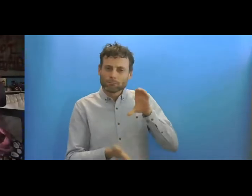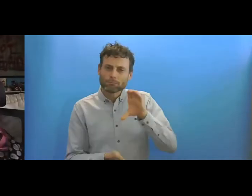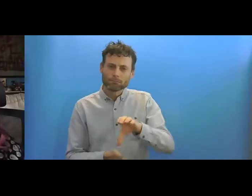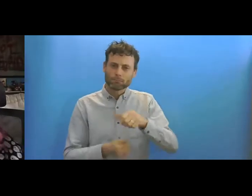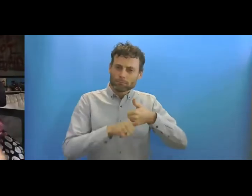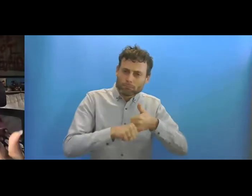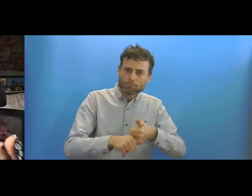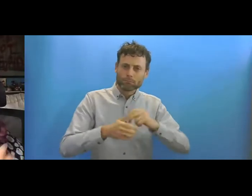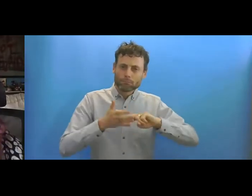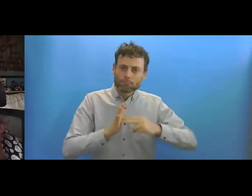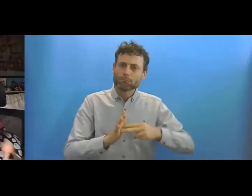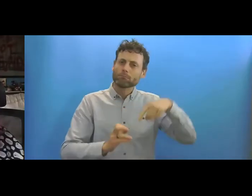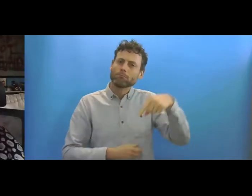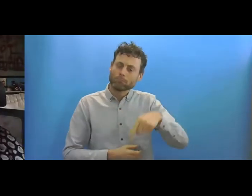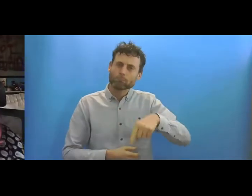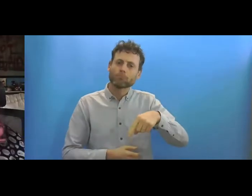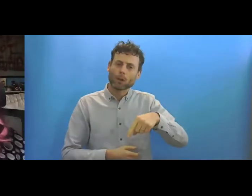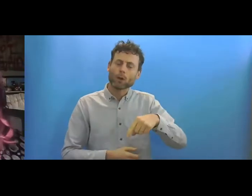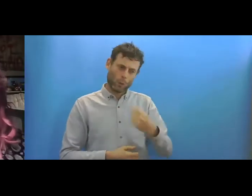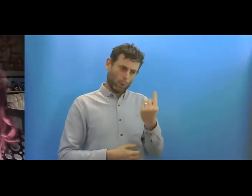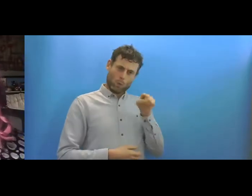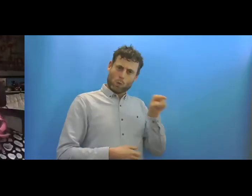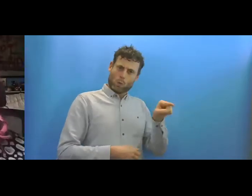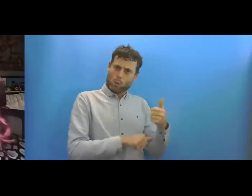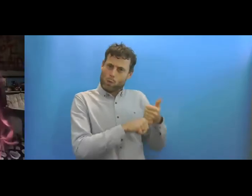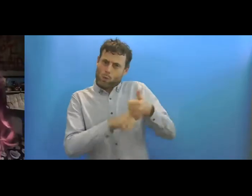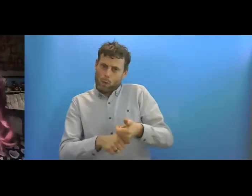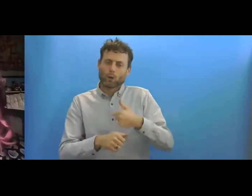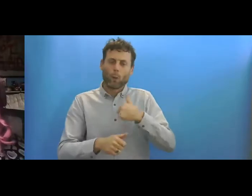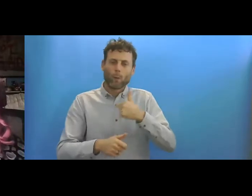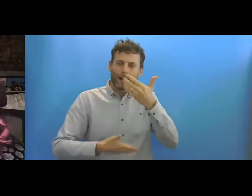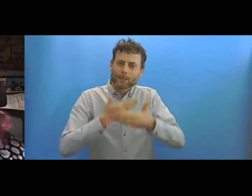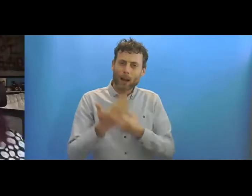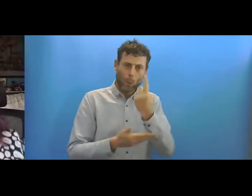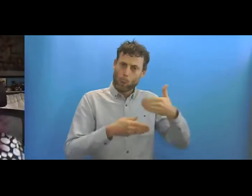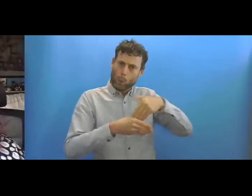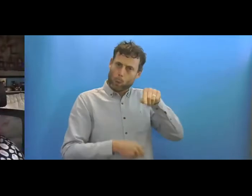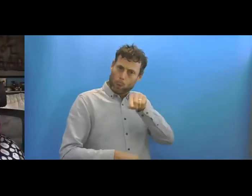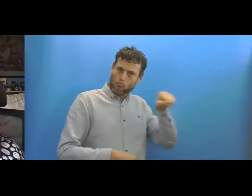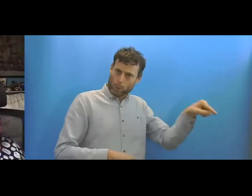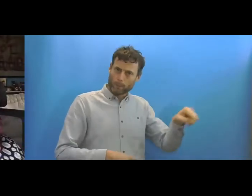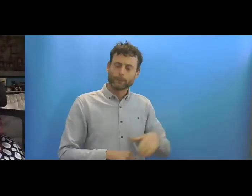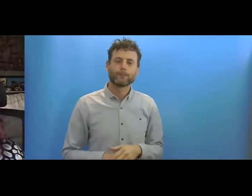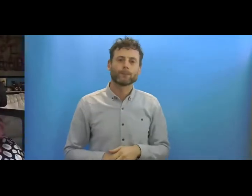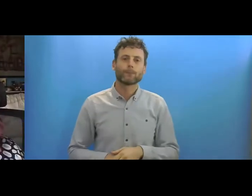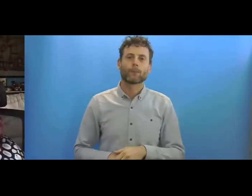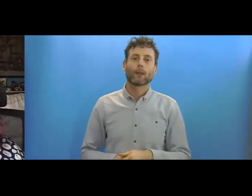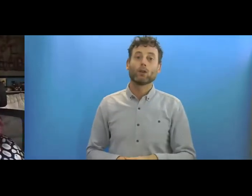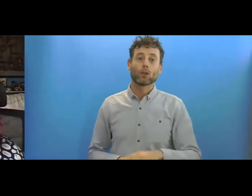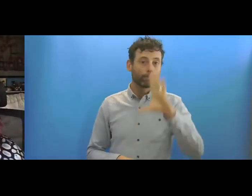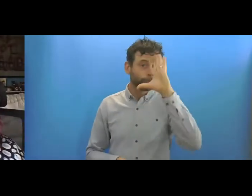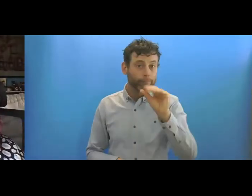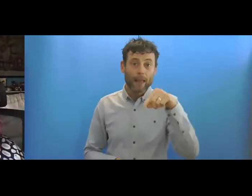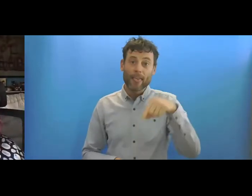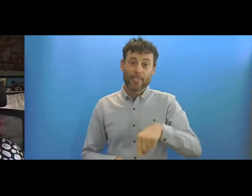provides some, but not all, of the work that you'll see over the next week. A reminder that we're recording this